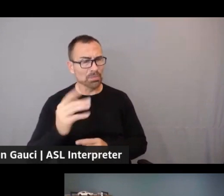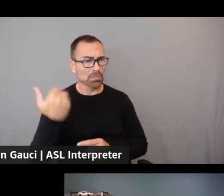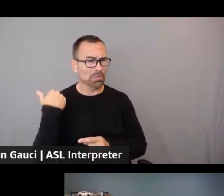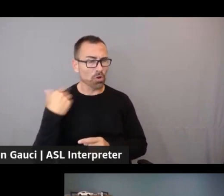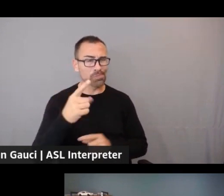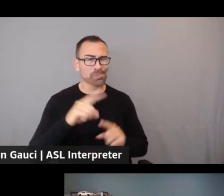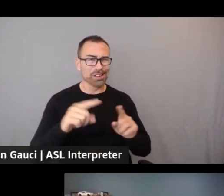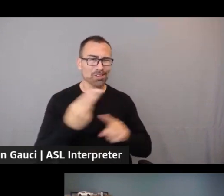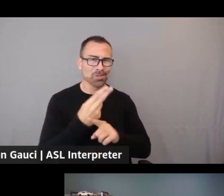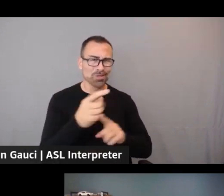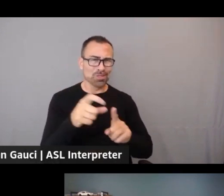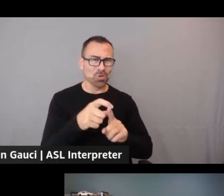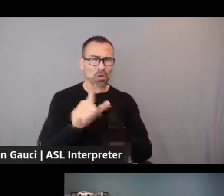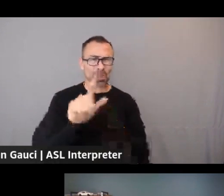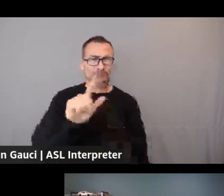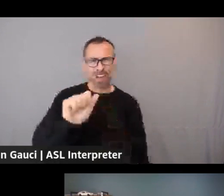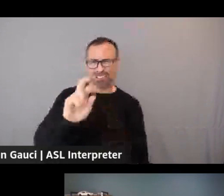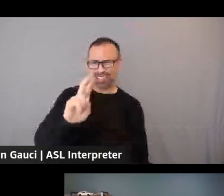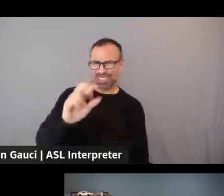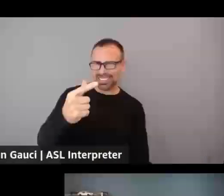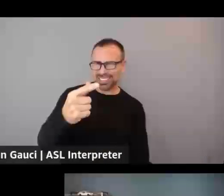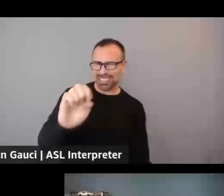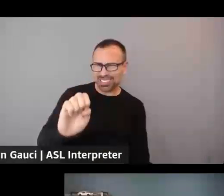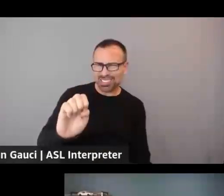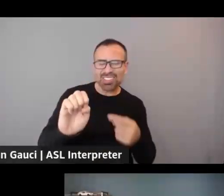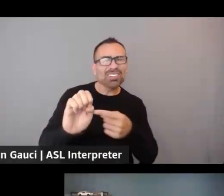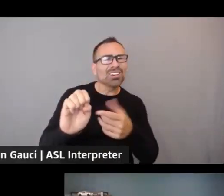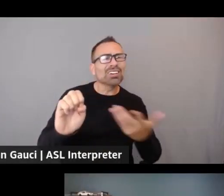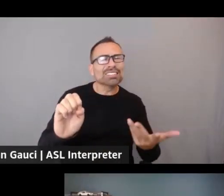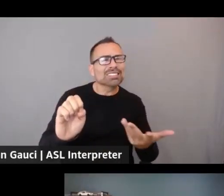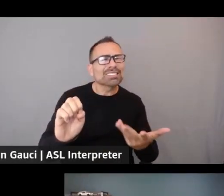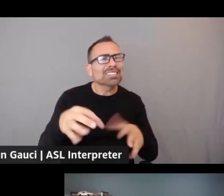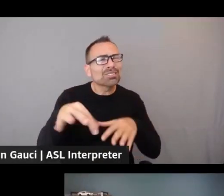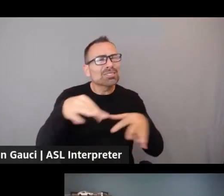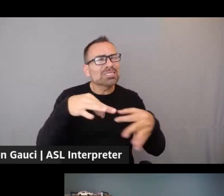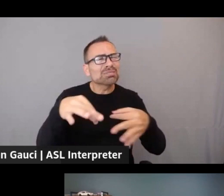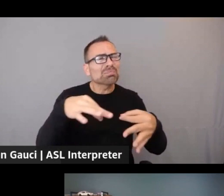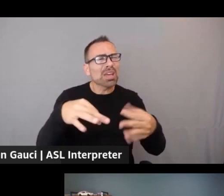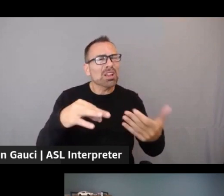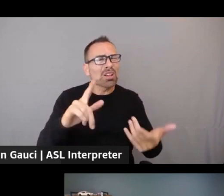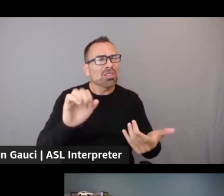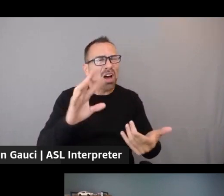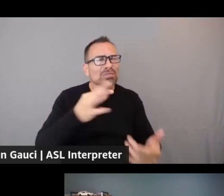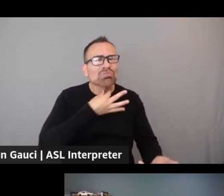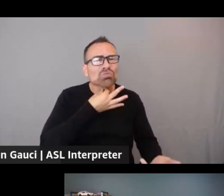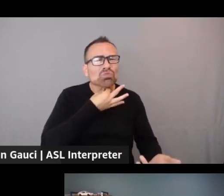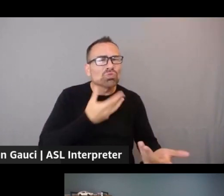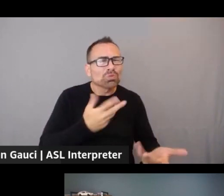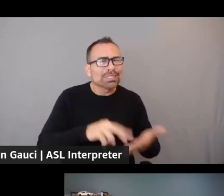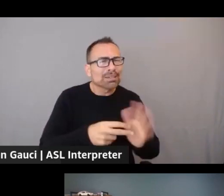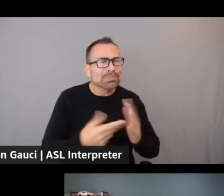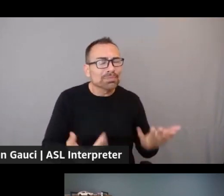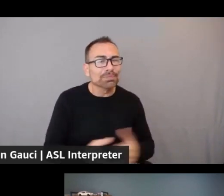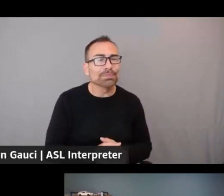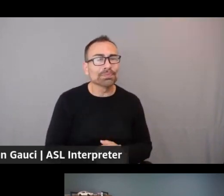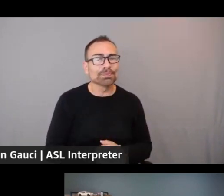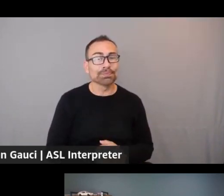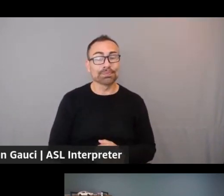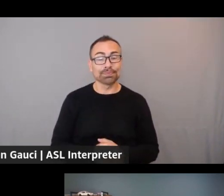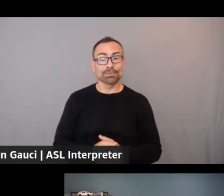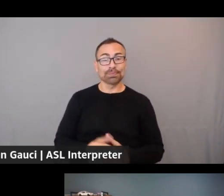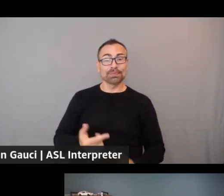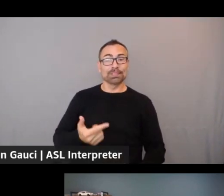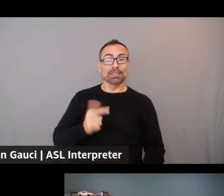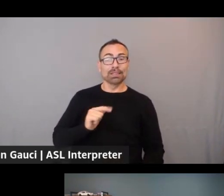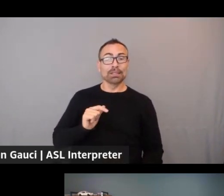I'm wondering if maybe, could we put some quantification, June or Kyle, around large? Yeah, so in case of Llama, they come